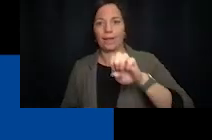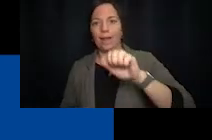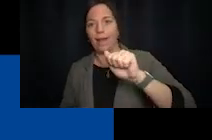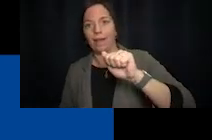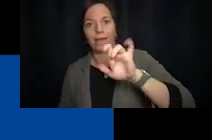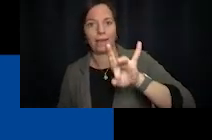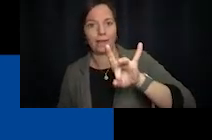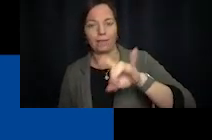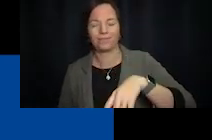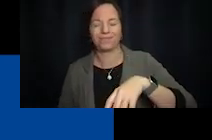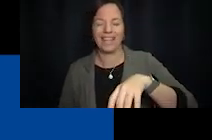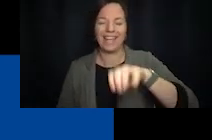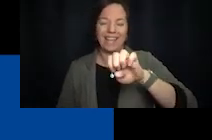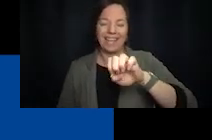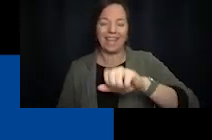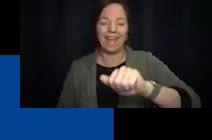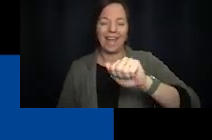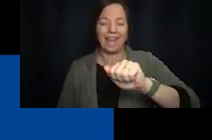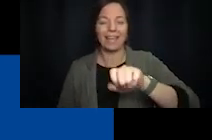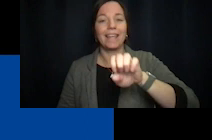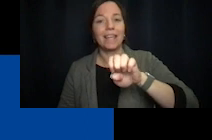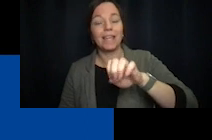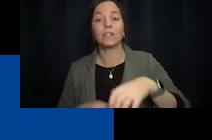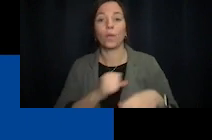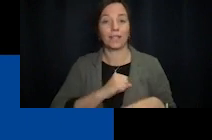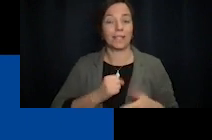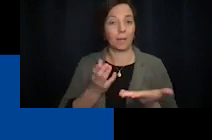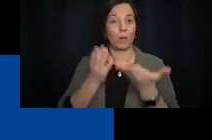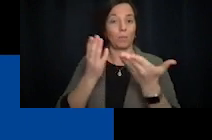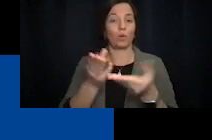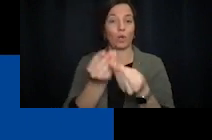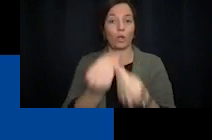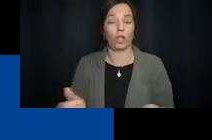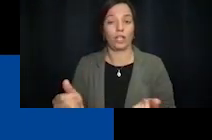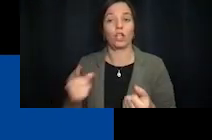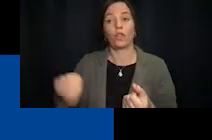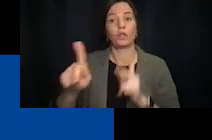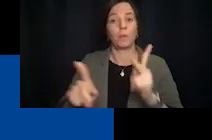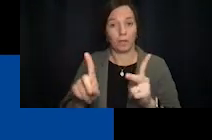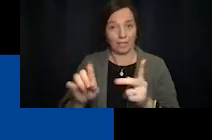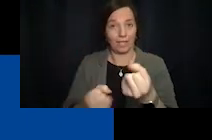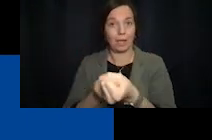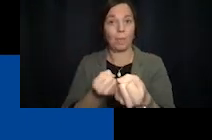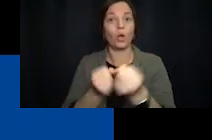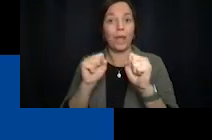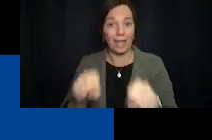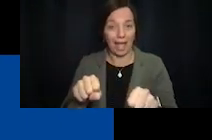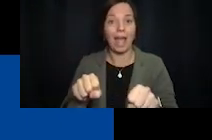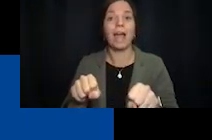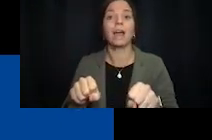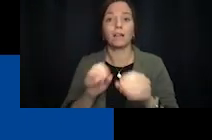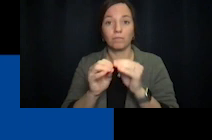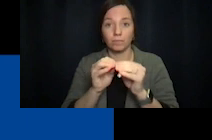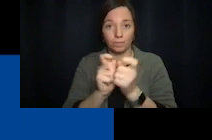And so the Senate proposed a resolution, delegates supported it, to revisit and really mirror